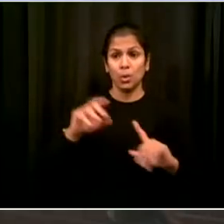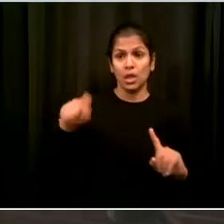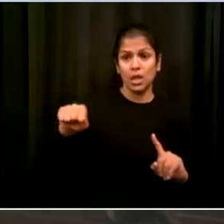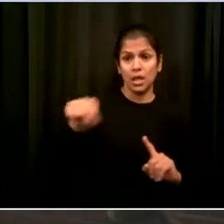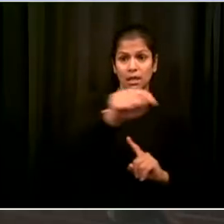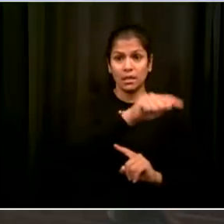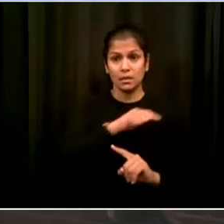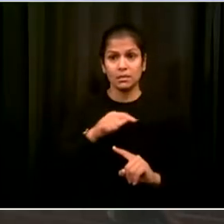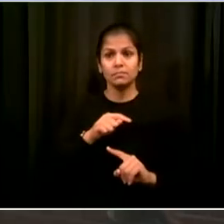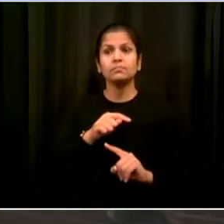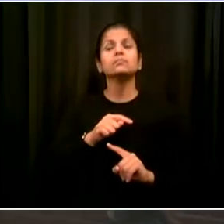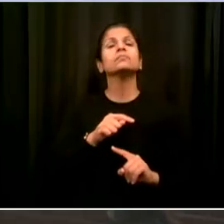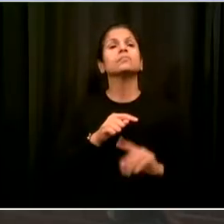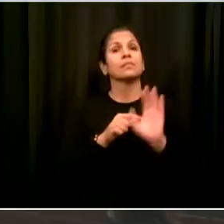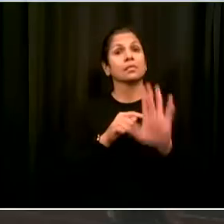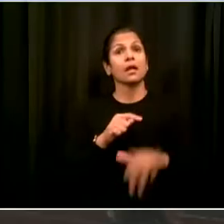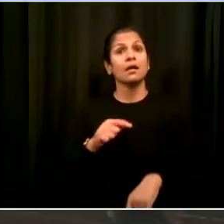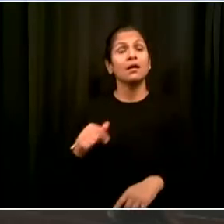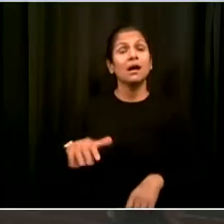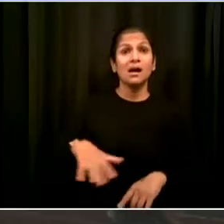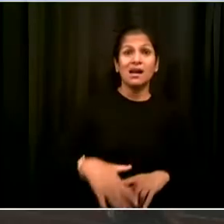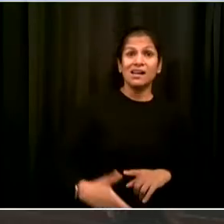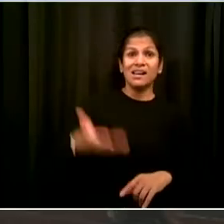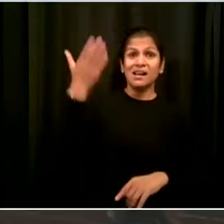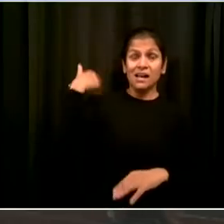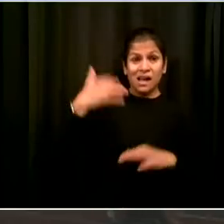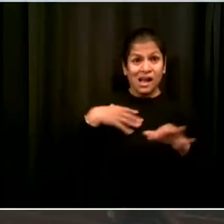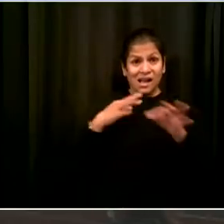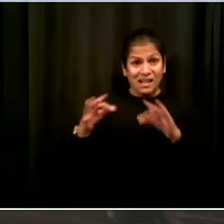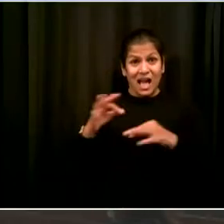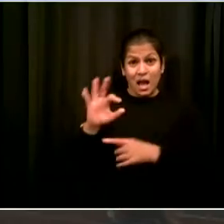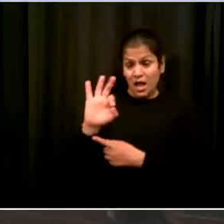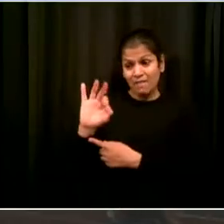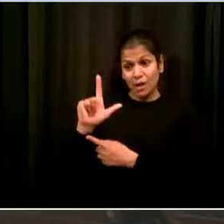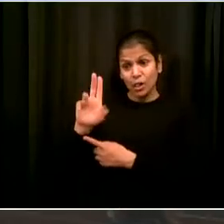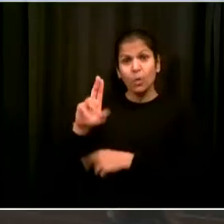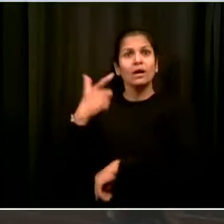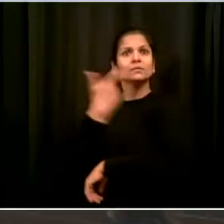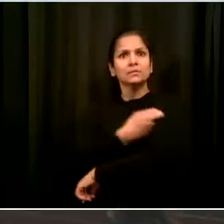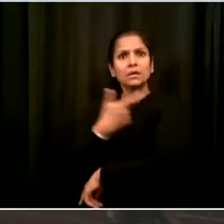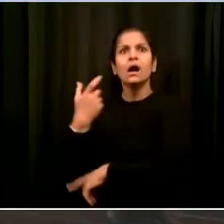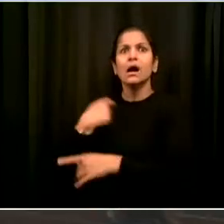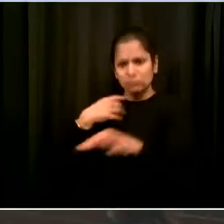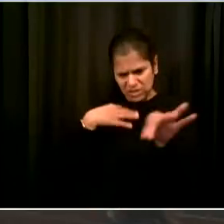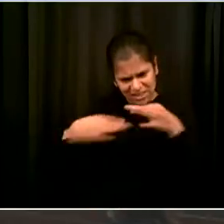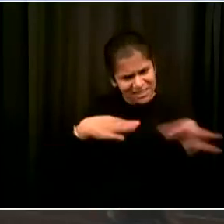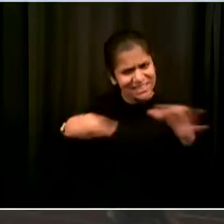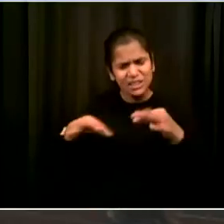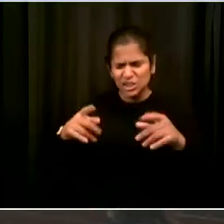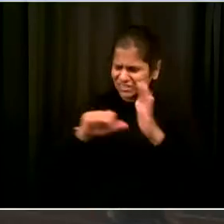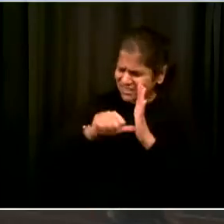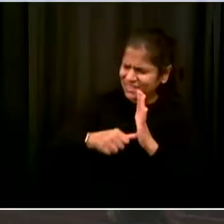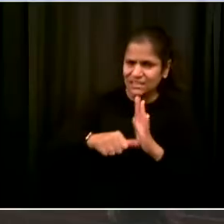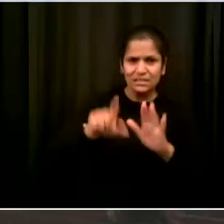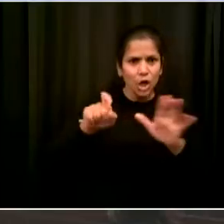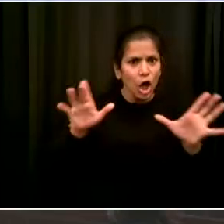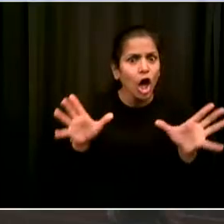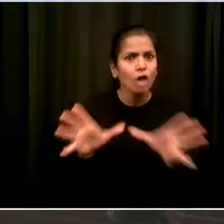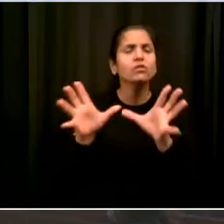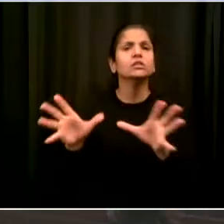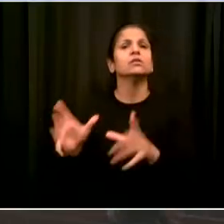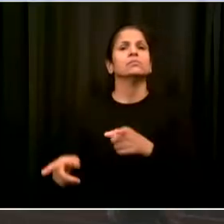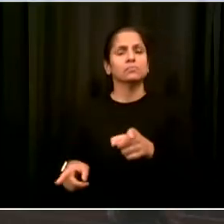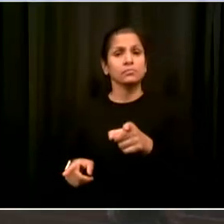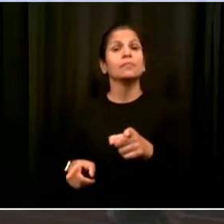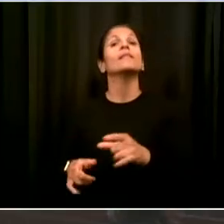resources. To give a sense of how these vaccinations events take place, we partner at local houses of worship, community centers, or